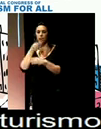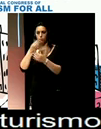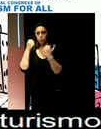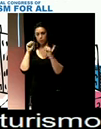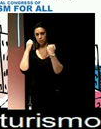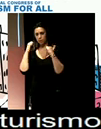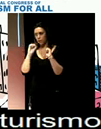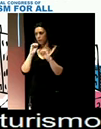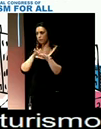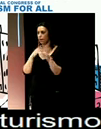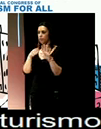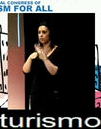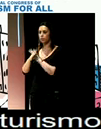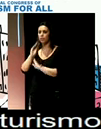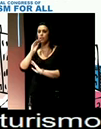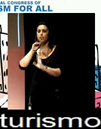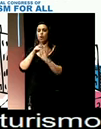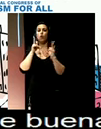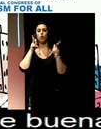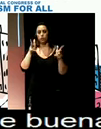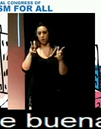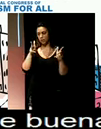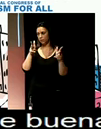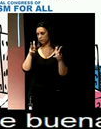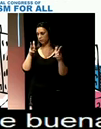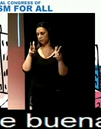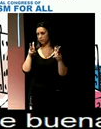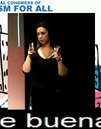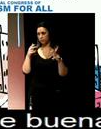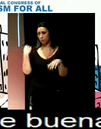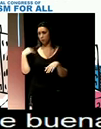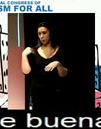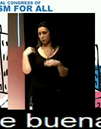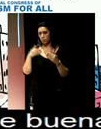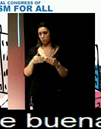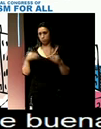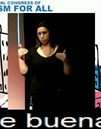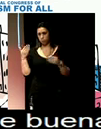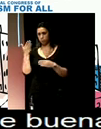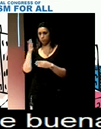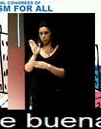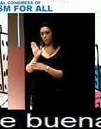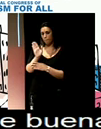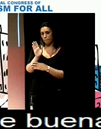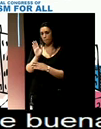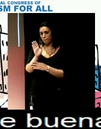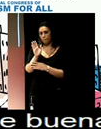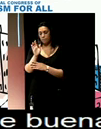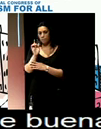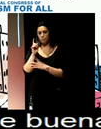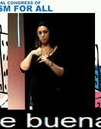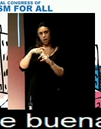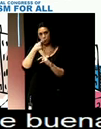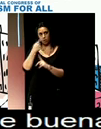in hotels that was launched in May 2012, and